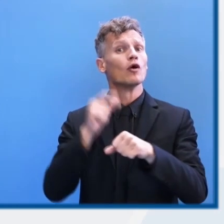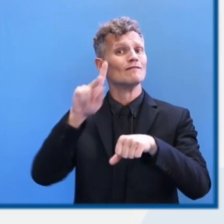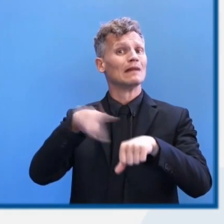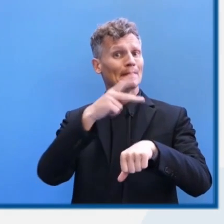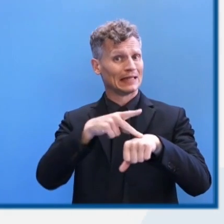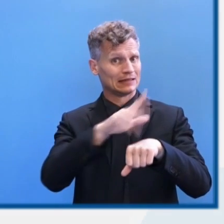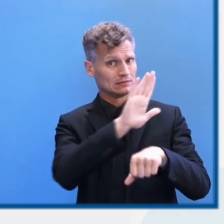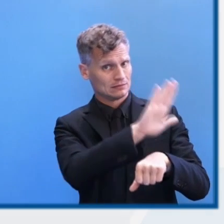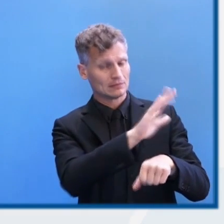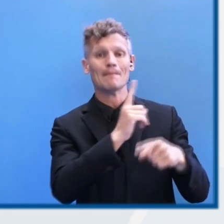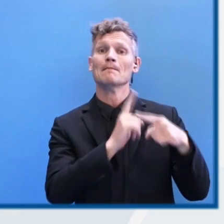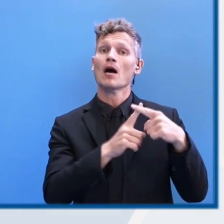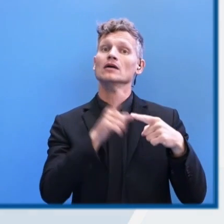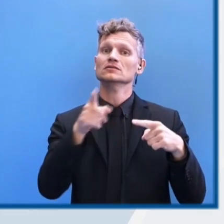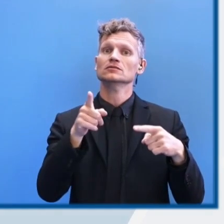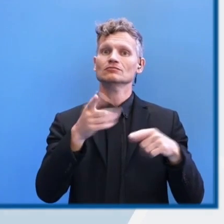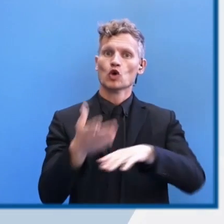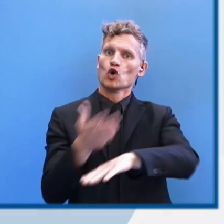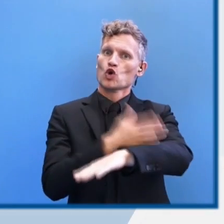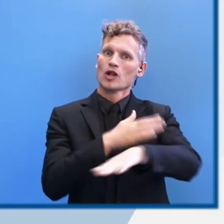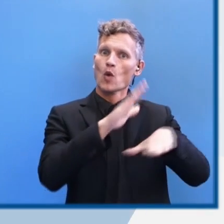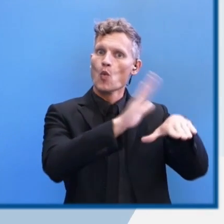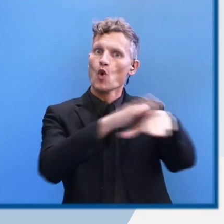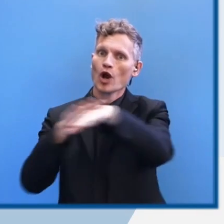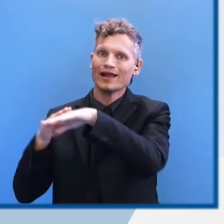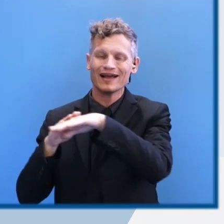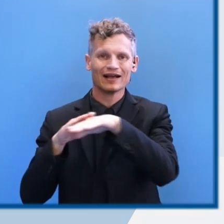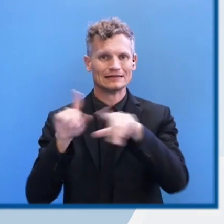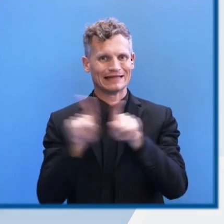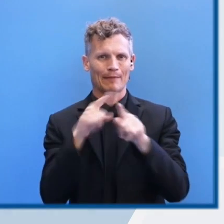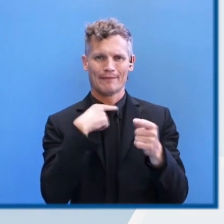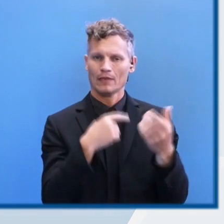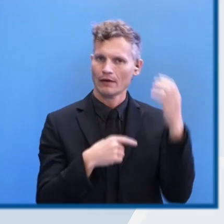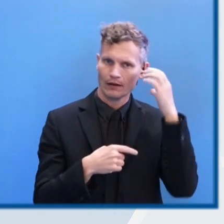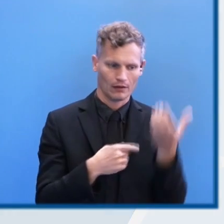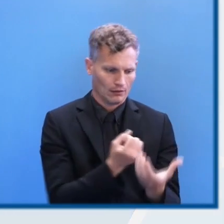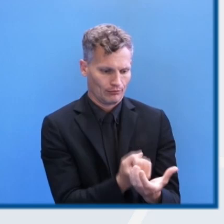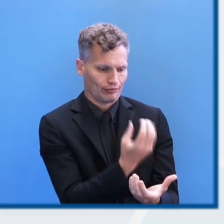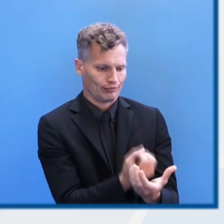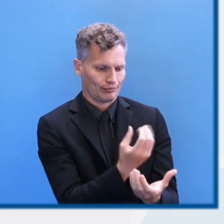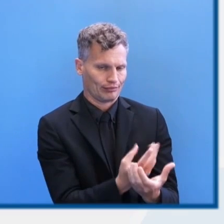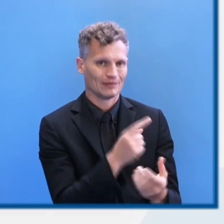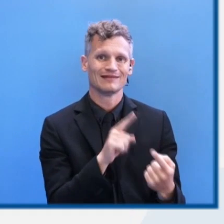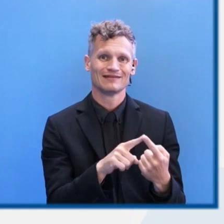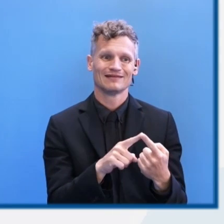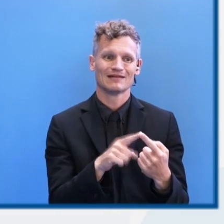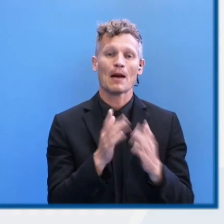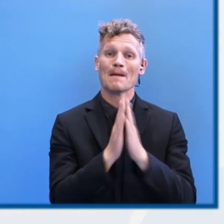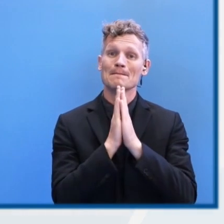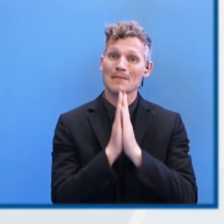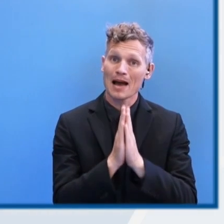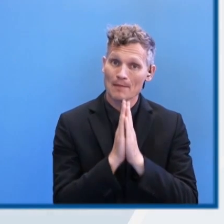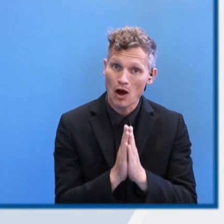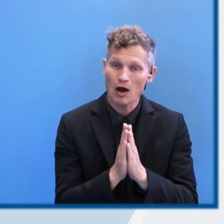on early warning systems and has supported the development of early warning systems in Myanmar, Thailand,